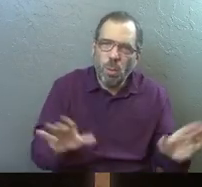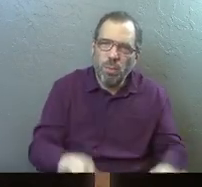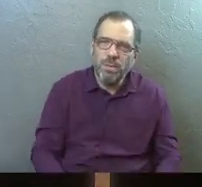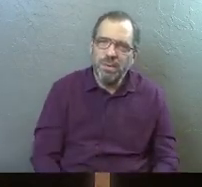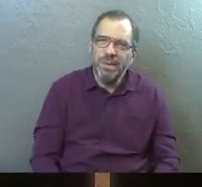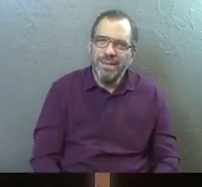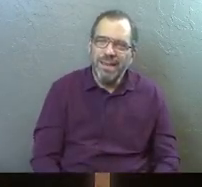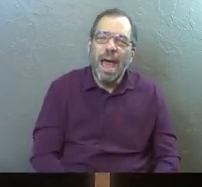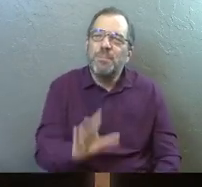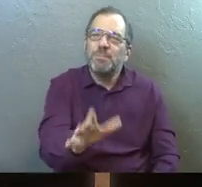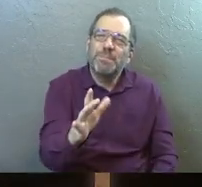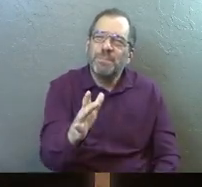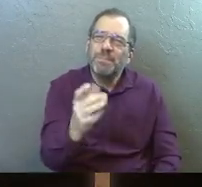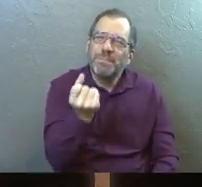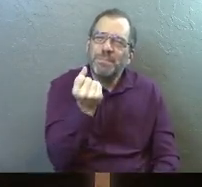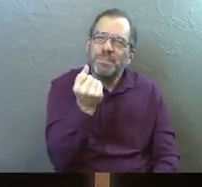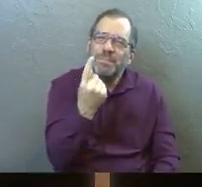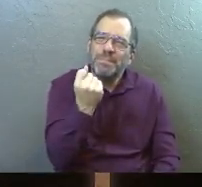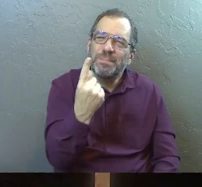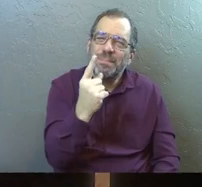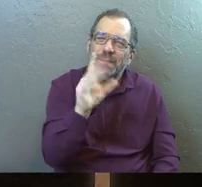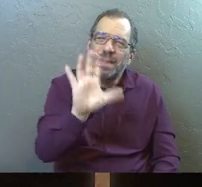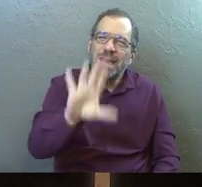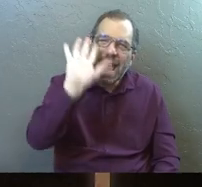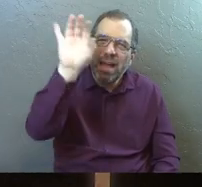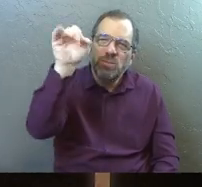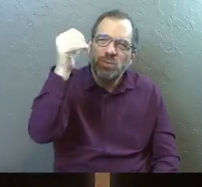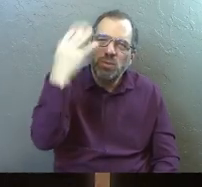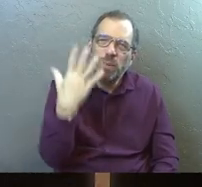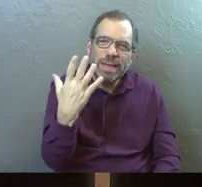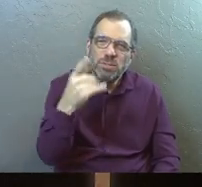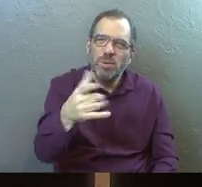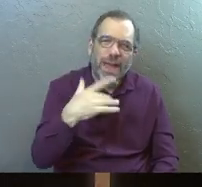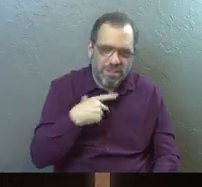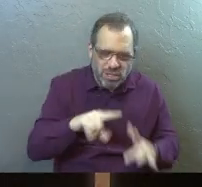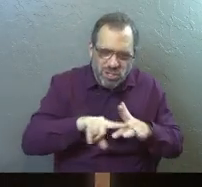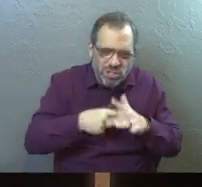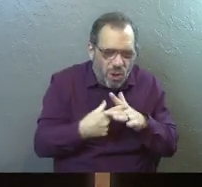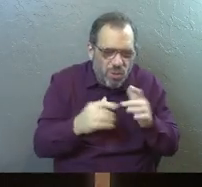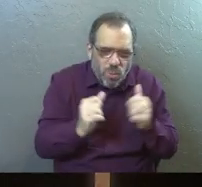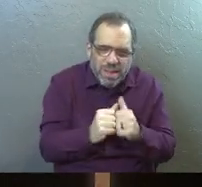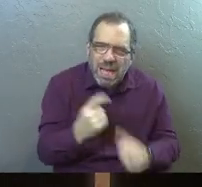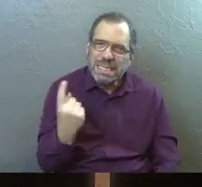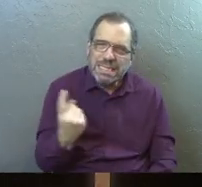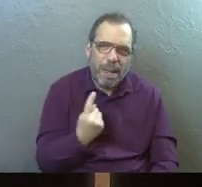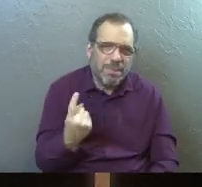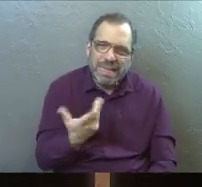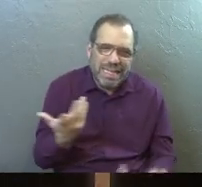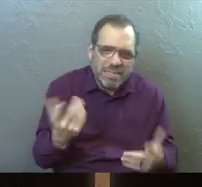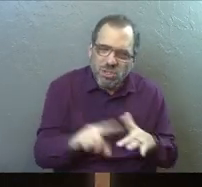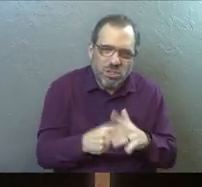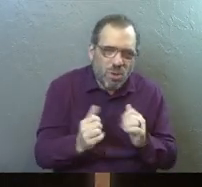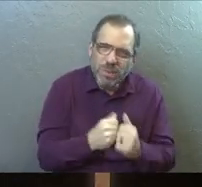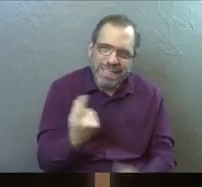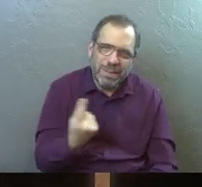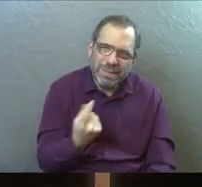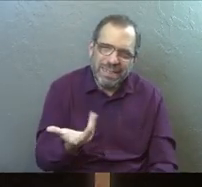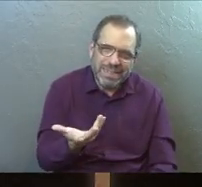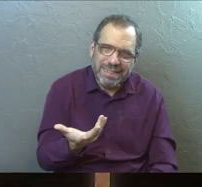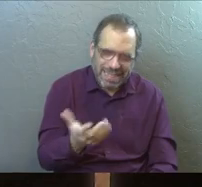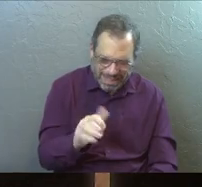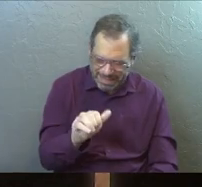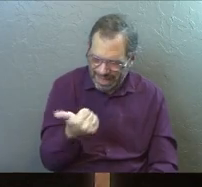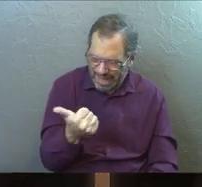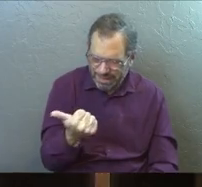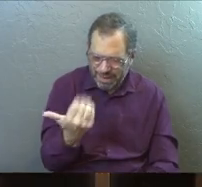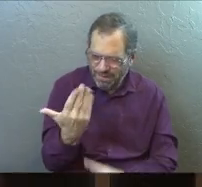Hopefully you can sense the grace in all of that for you today. Just get started. Amen. Just get started. 10